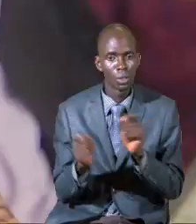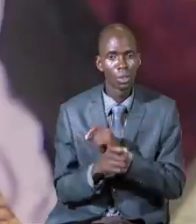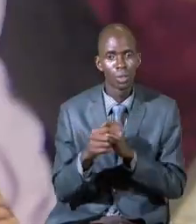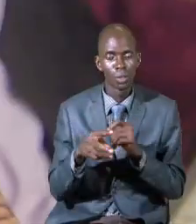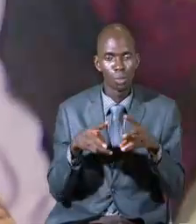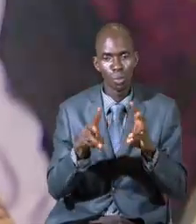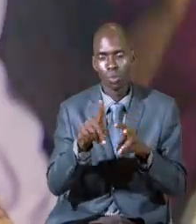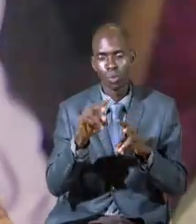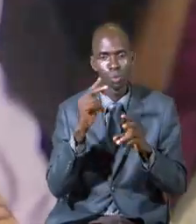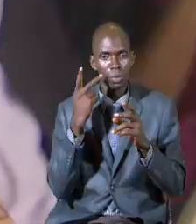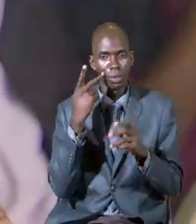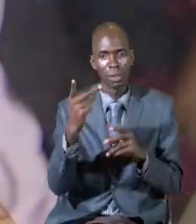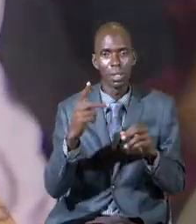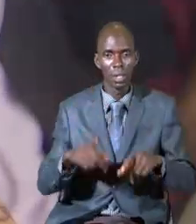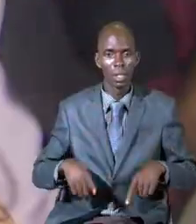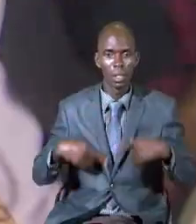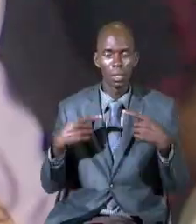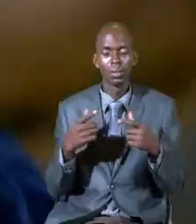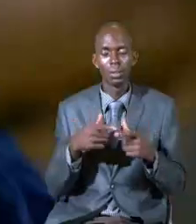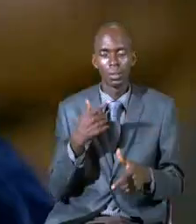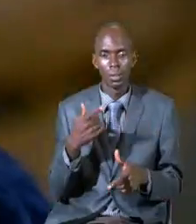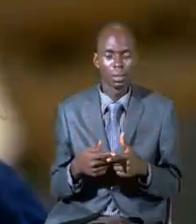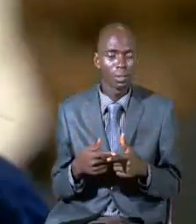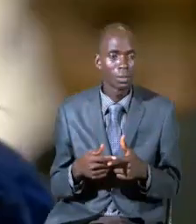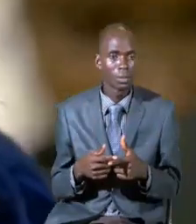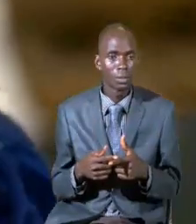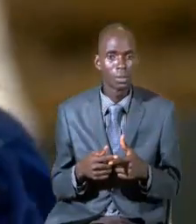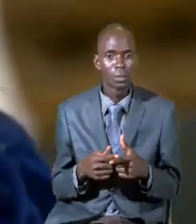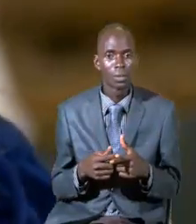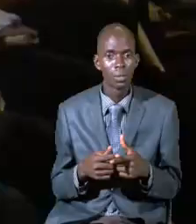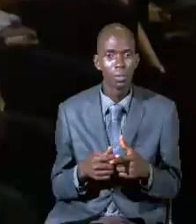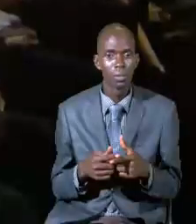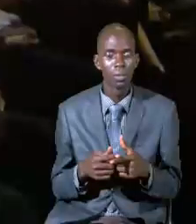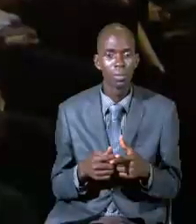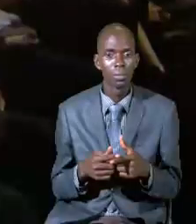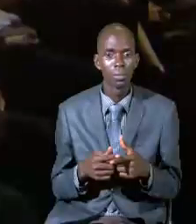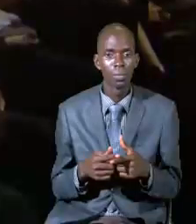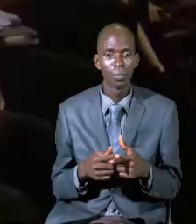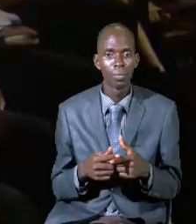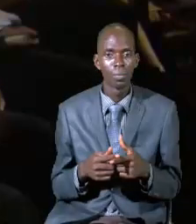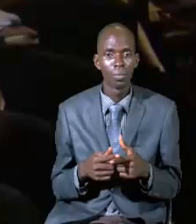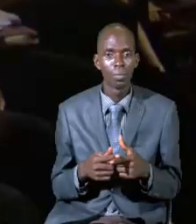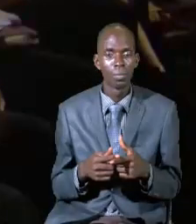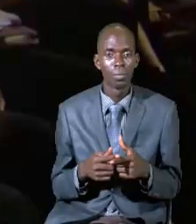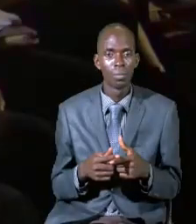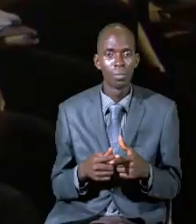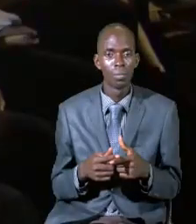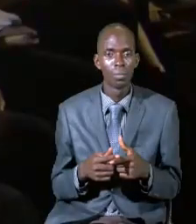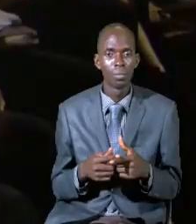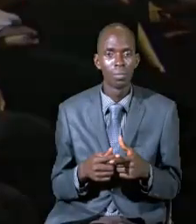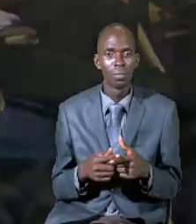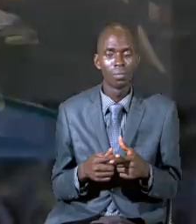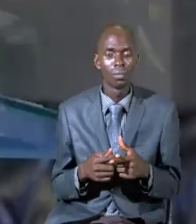up. You will succeed. And it said that thou mayest prosper